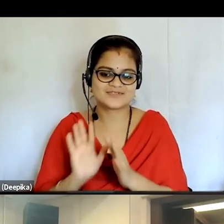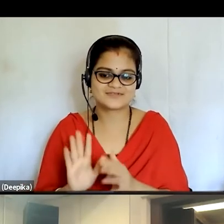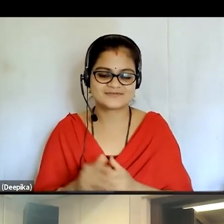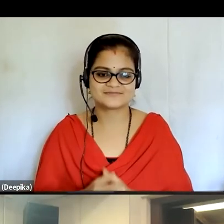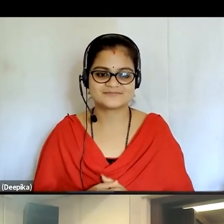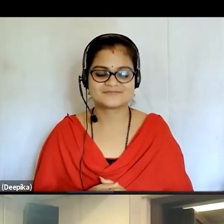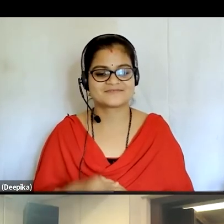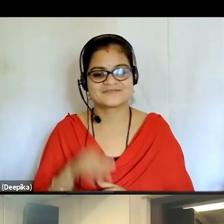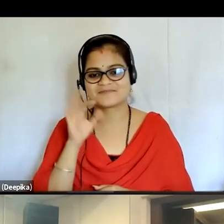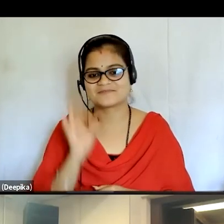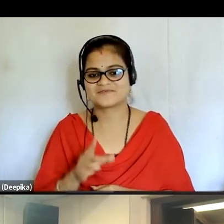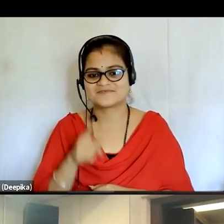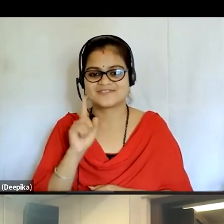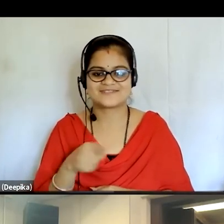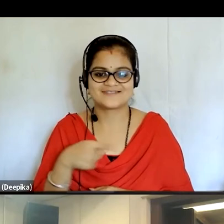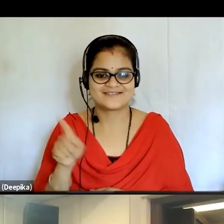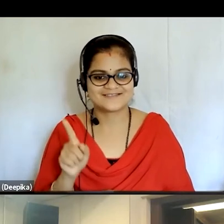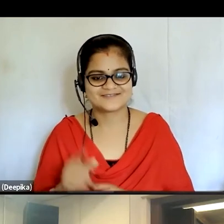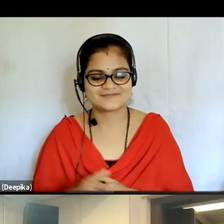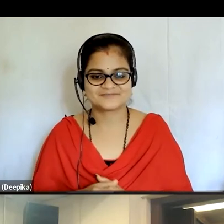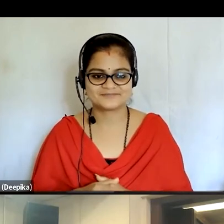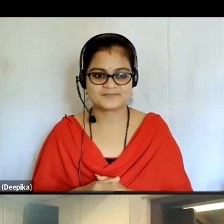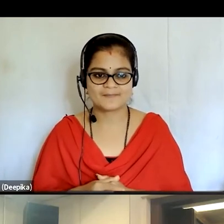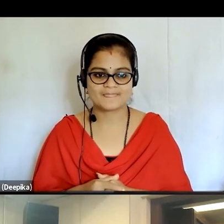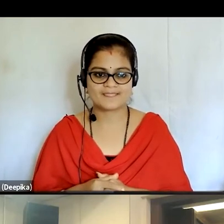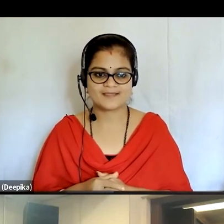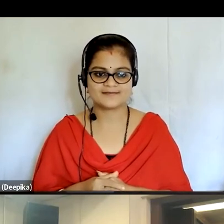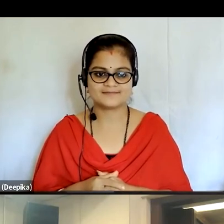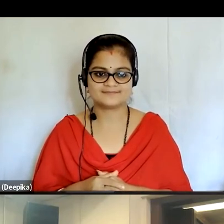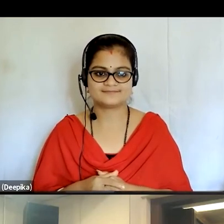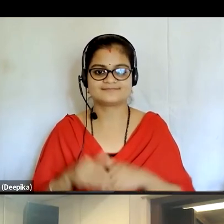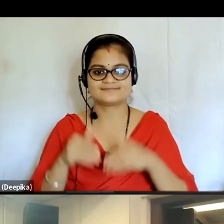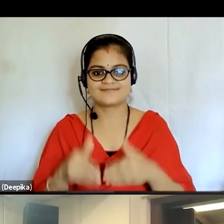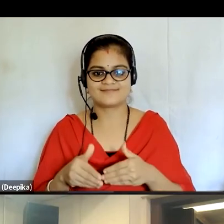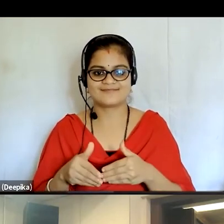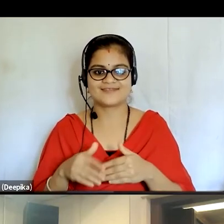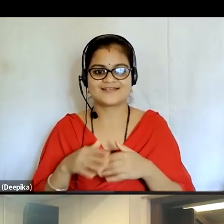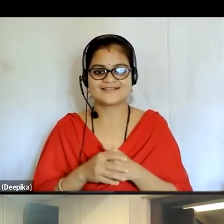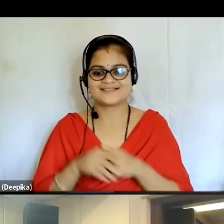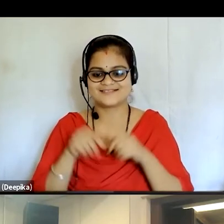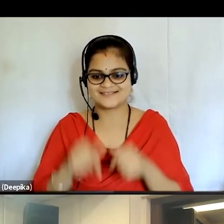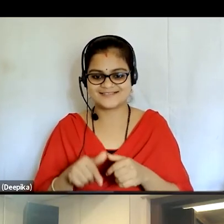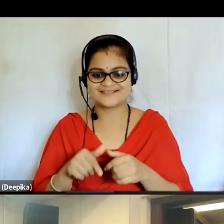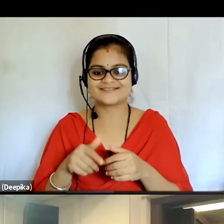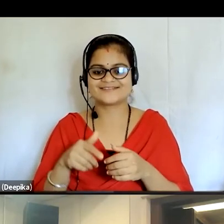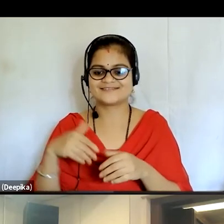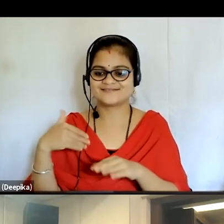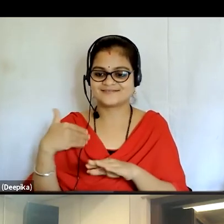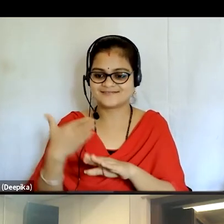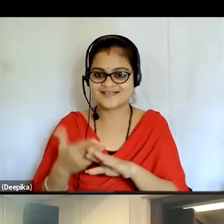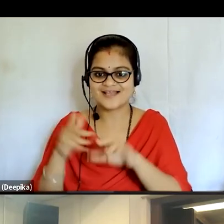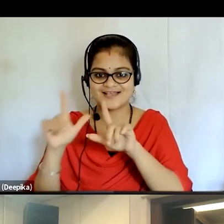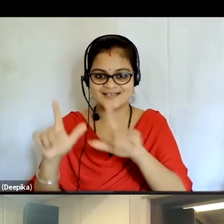Yeah. Exactly. Well, this brings us to the end of our walkthrough of the